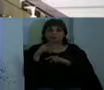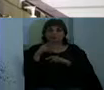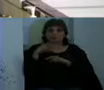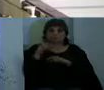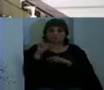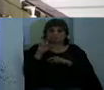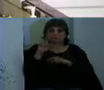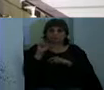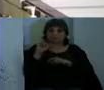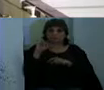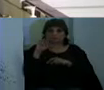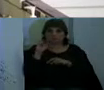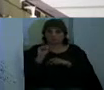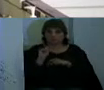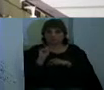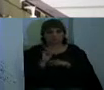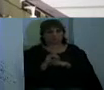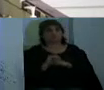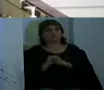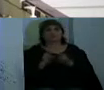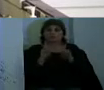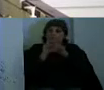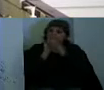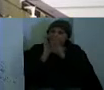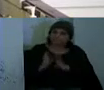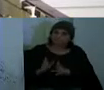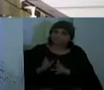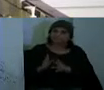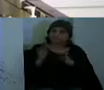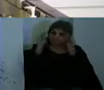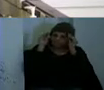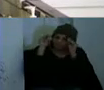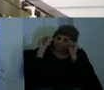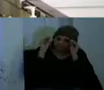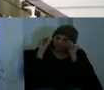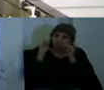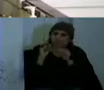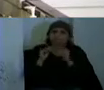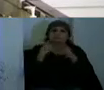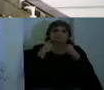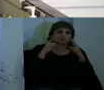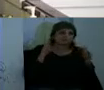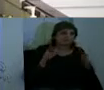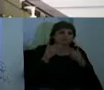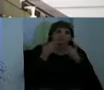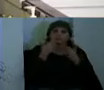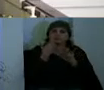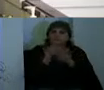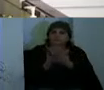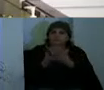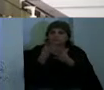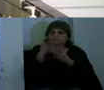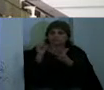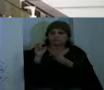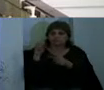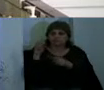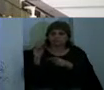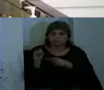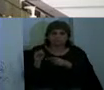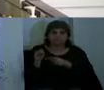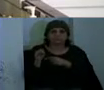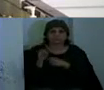and begin teaching and healing and proclaiming the good news of God's kingdom, it's through